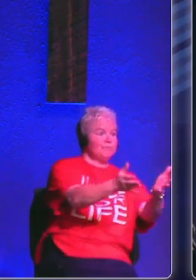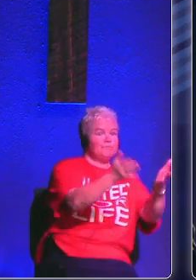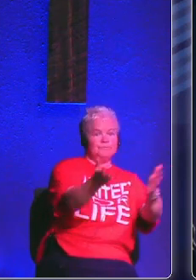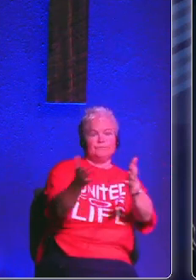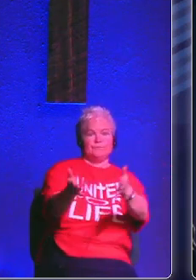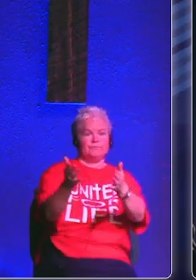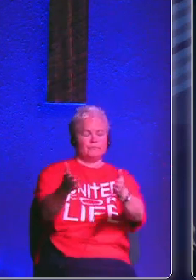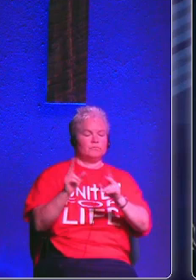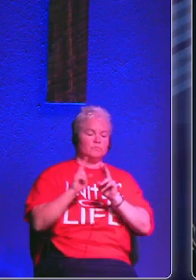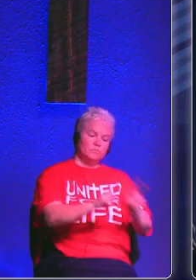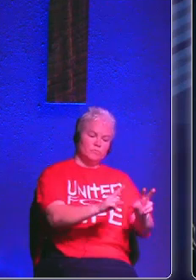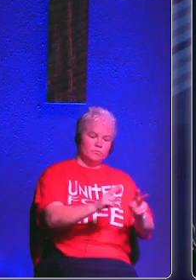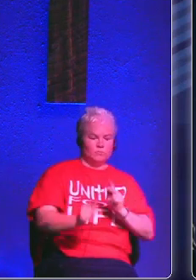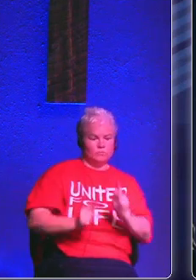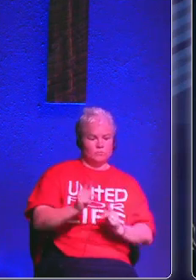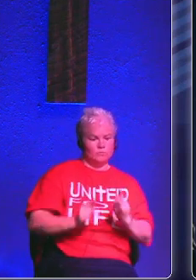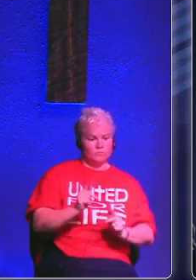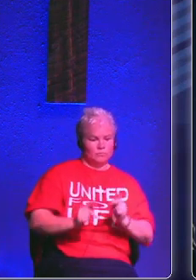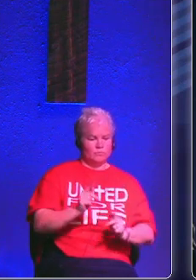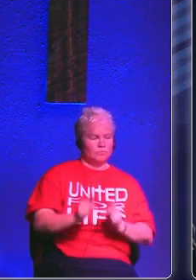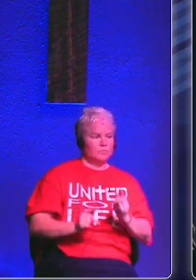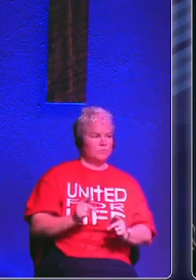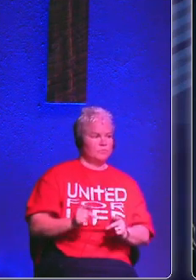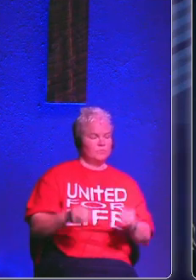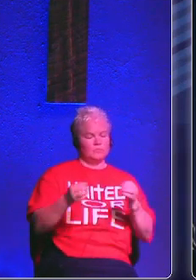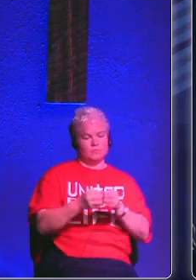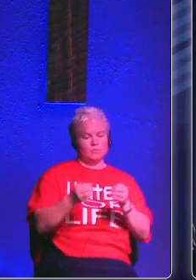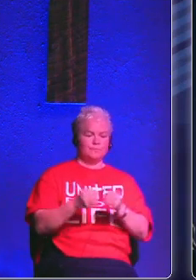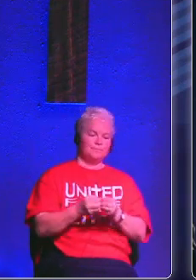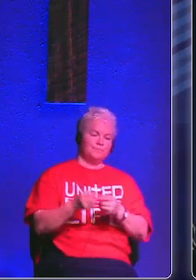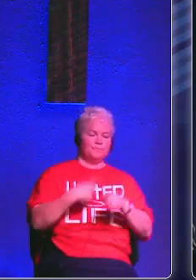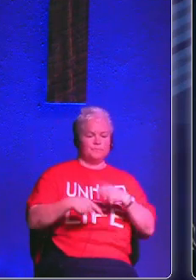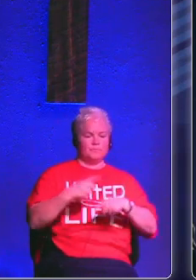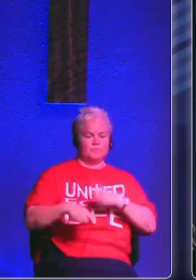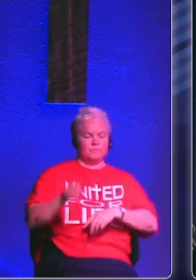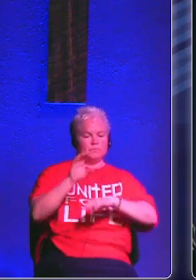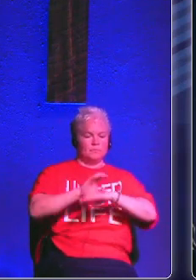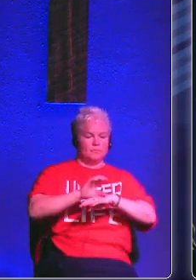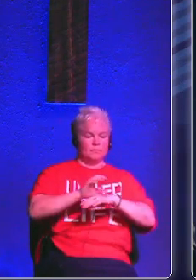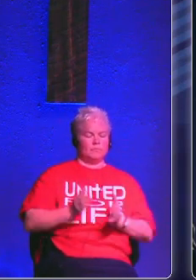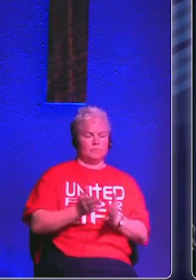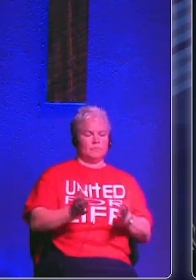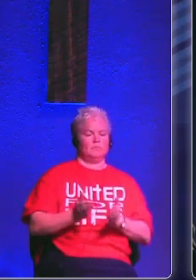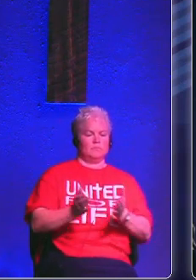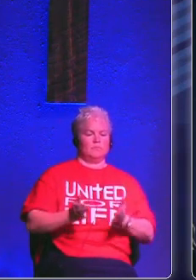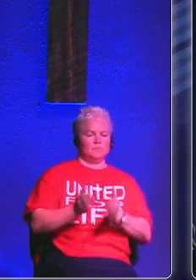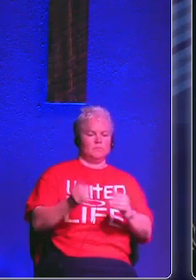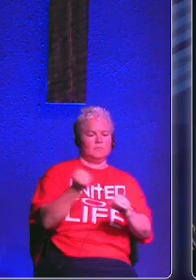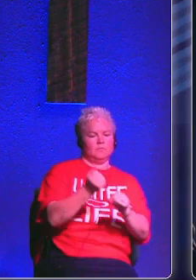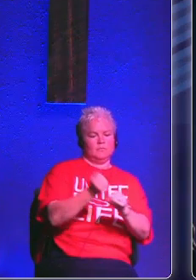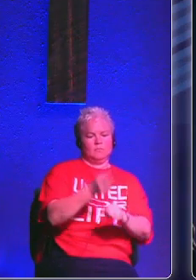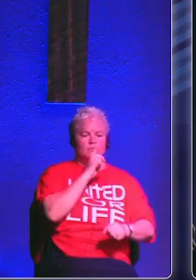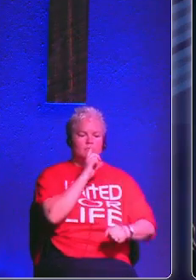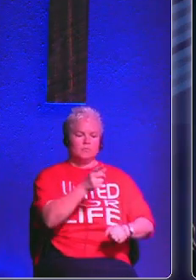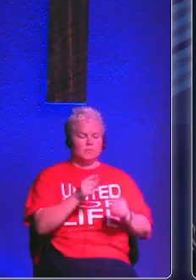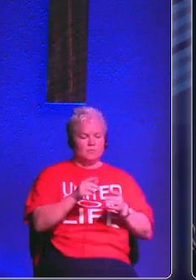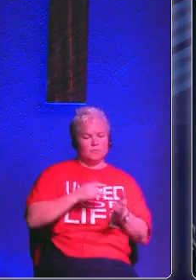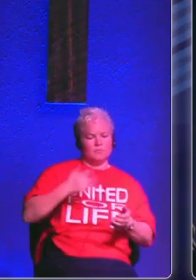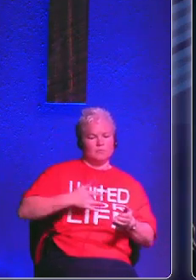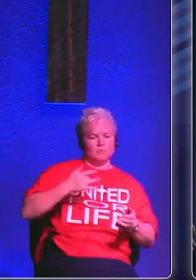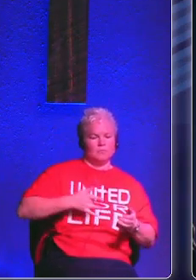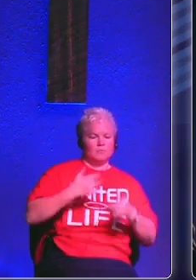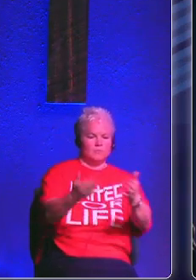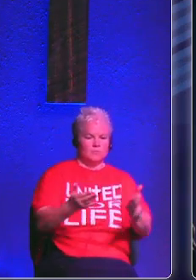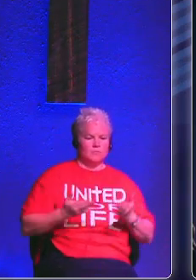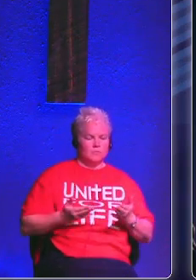How many of you guys just want to invite people that sometimes come to church here, right? We want to make sure they feel welcome. We want to